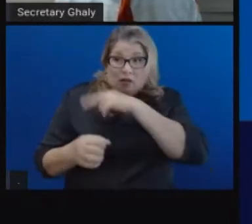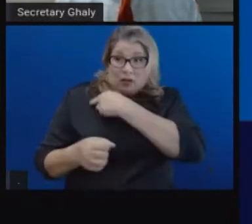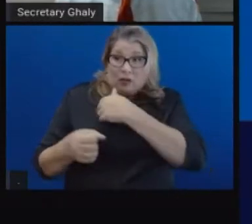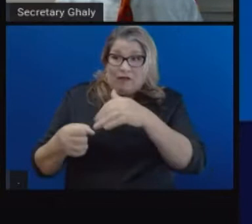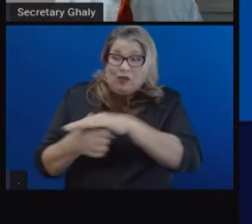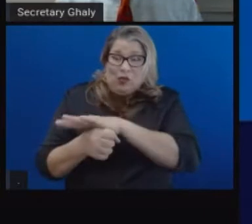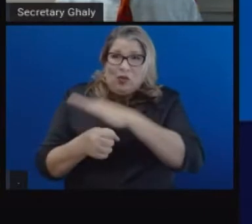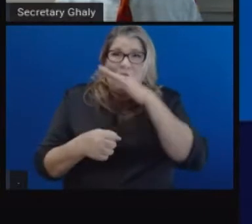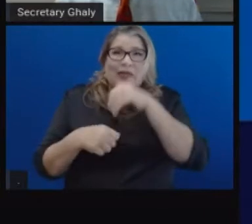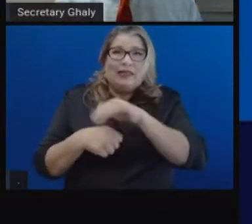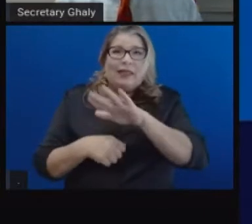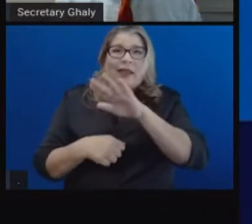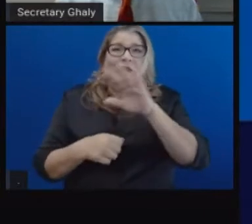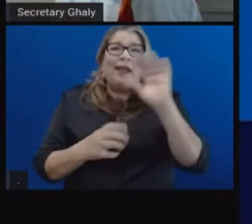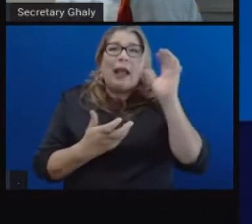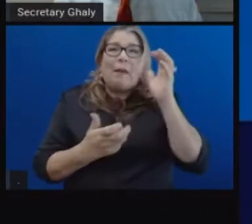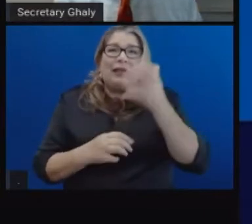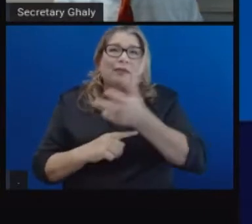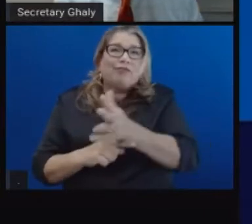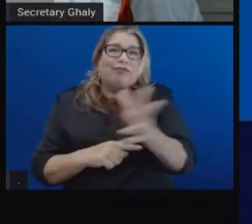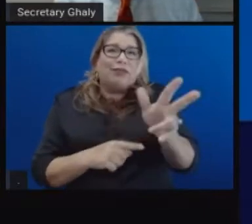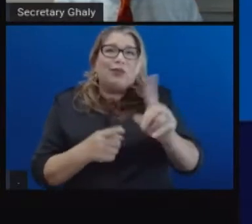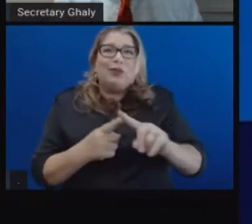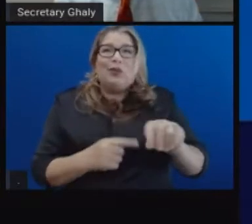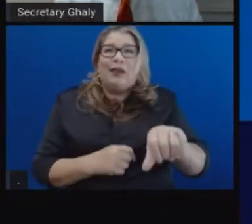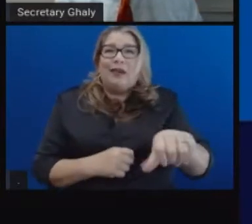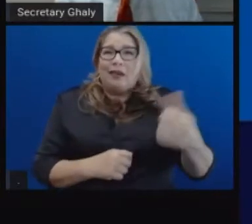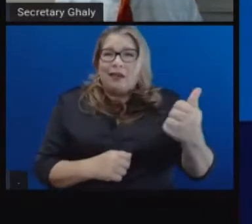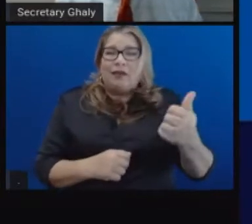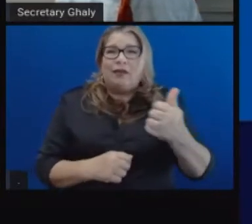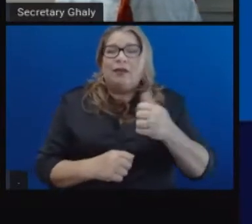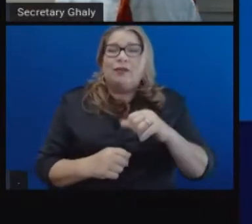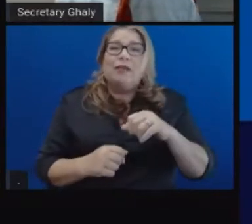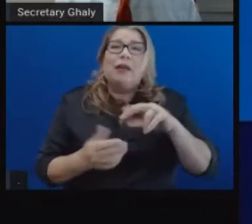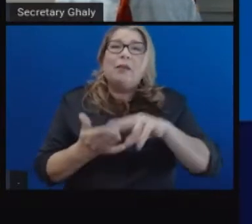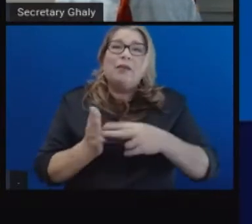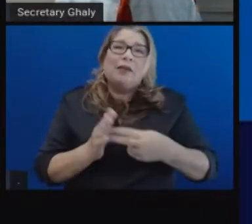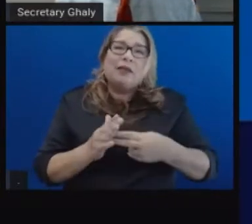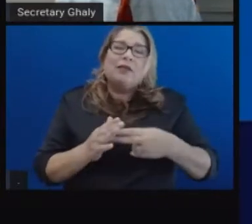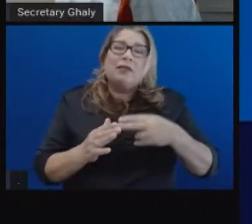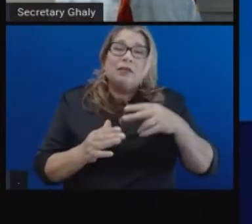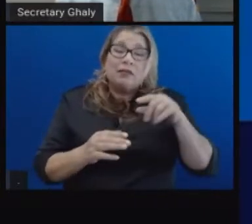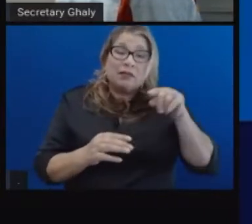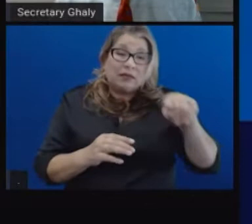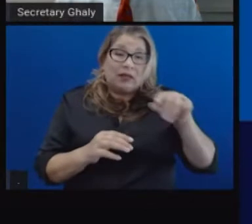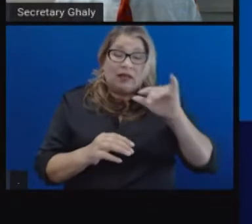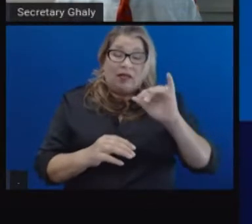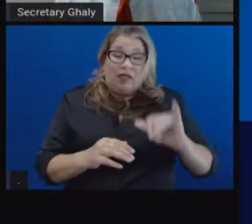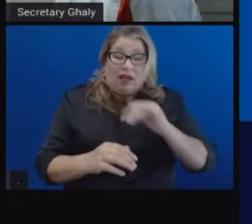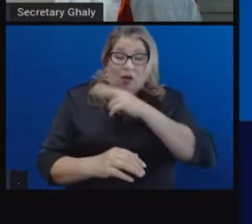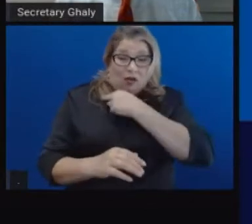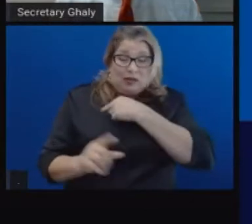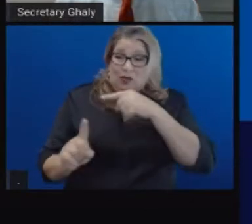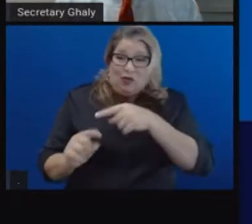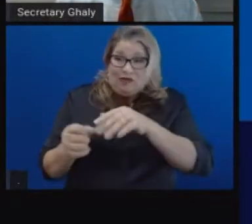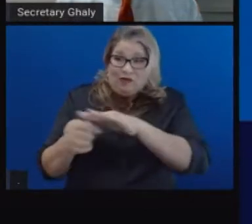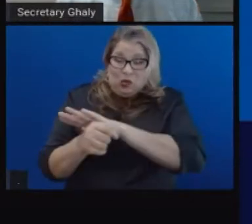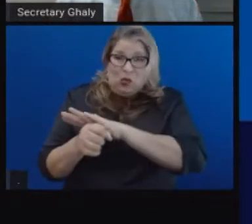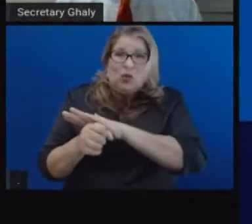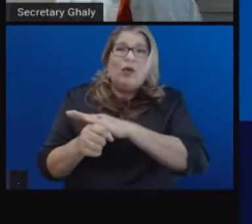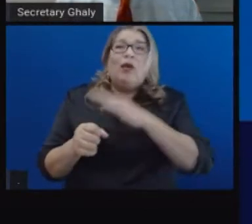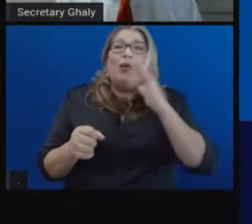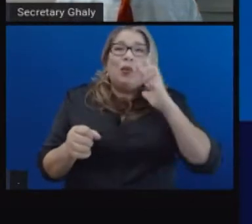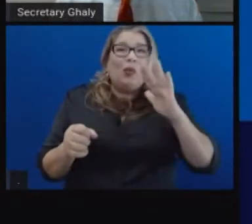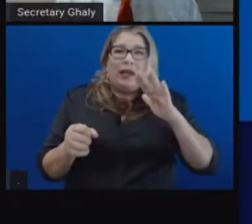leaders in counties use frequently, something called diversion, putting hospitals on diversion successfully, making sure that